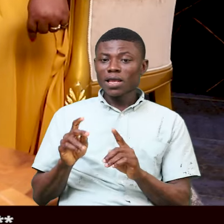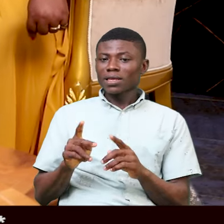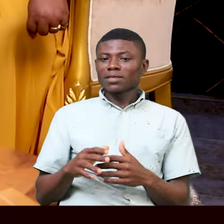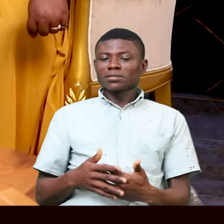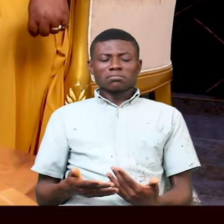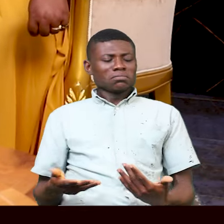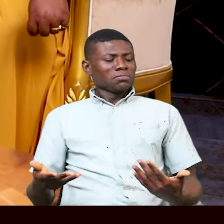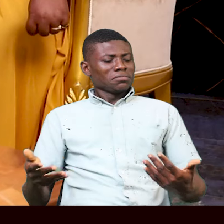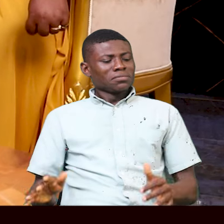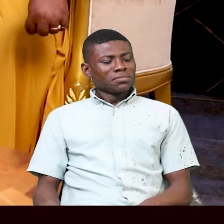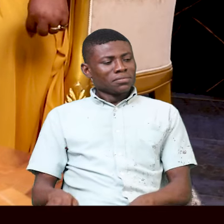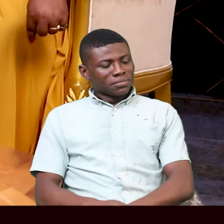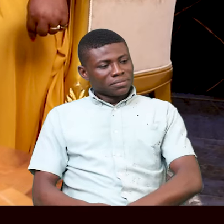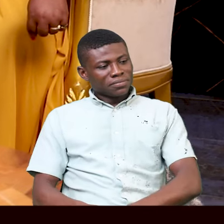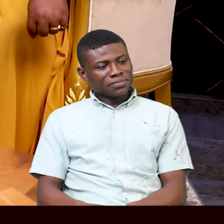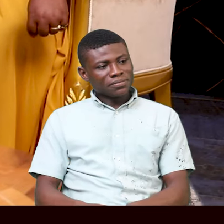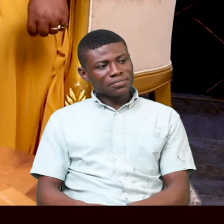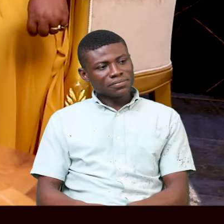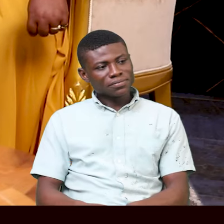Okay.